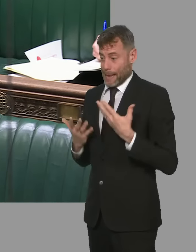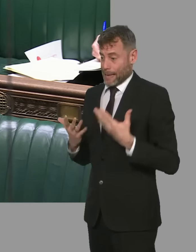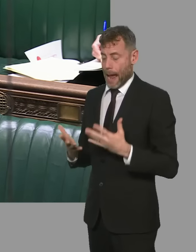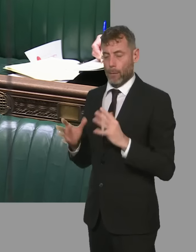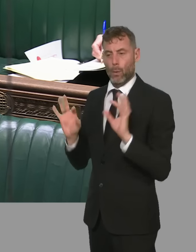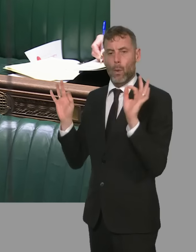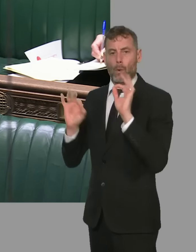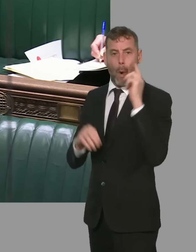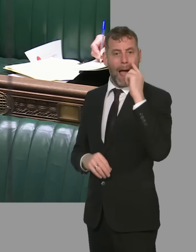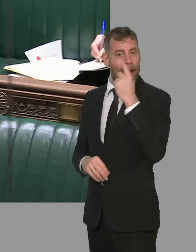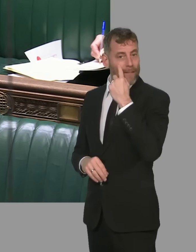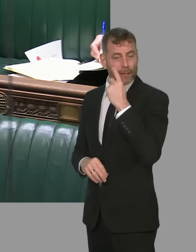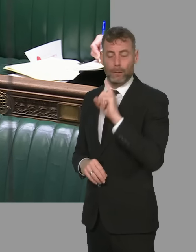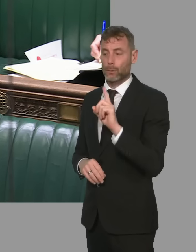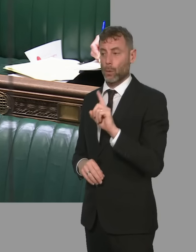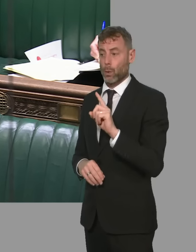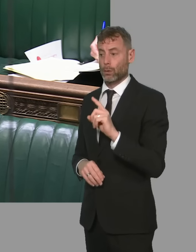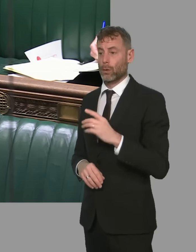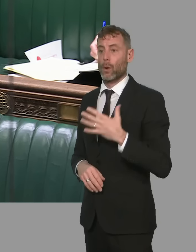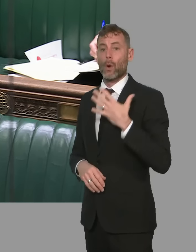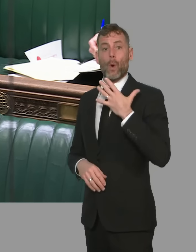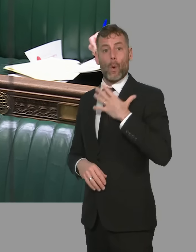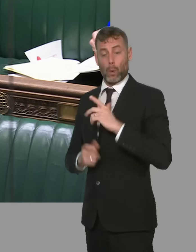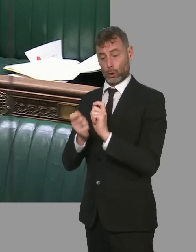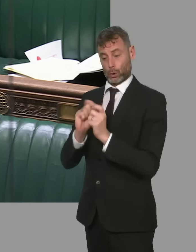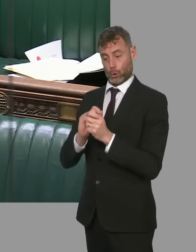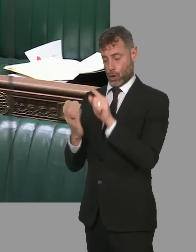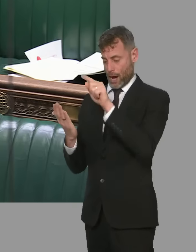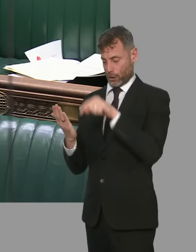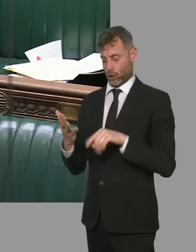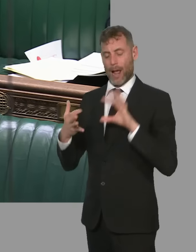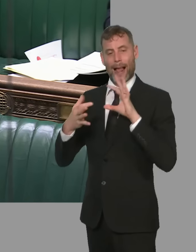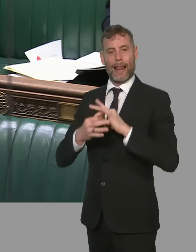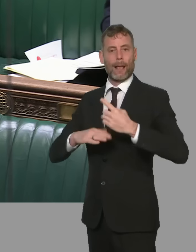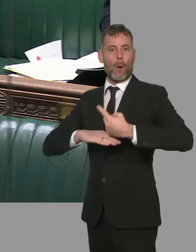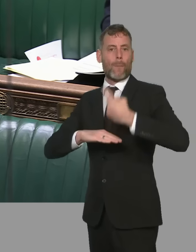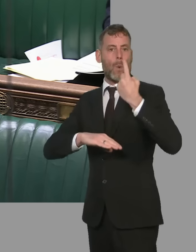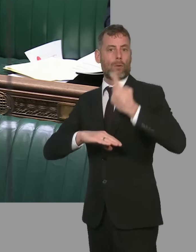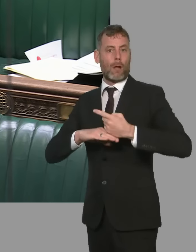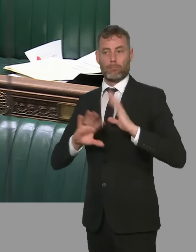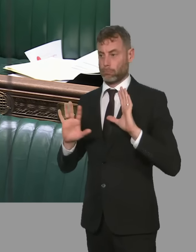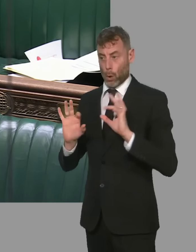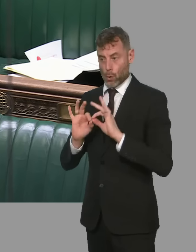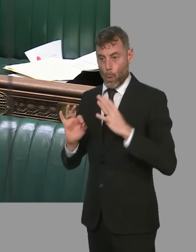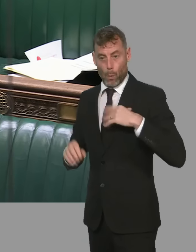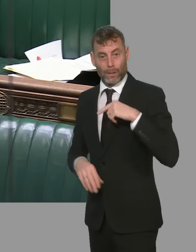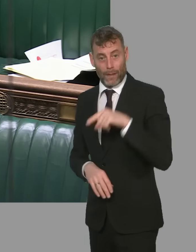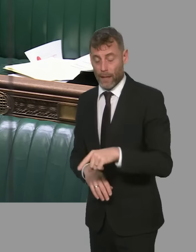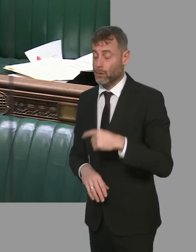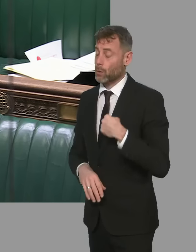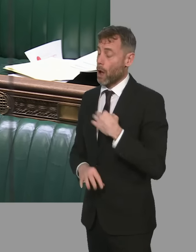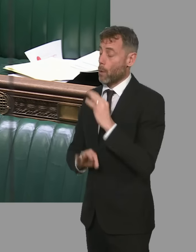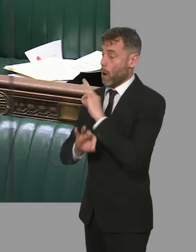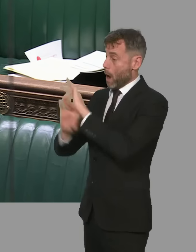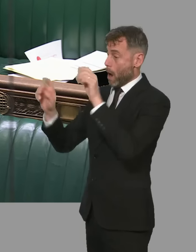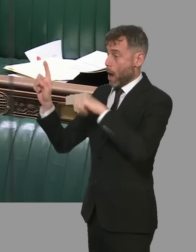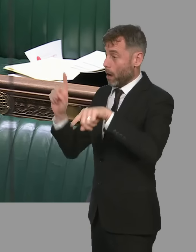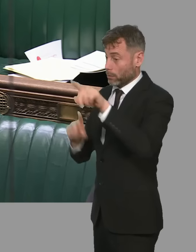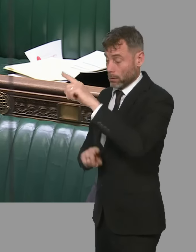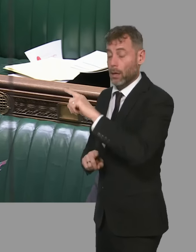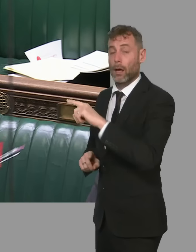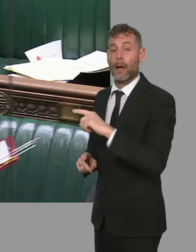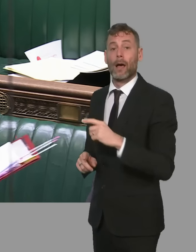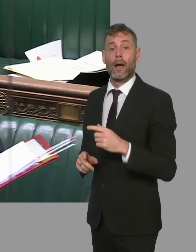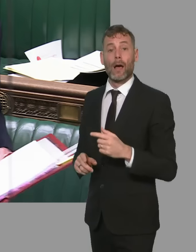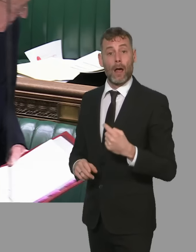change in Northern Ireland, and I commit to the House that I've done before, I will uphold in letter and spirit that bit